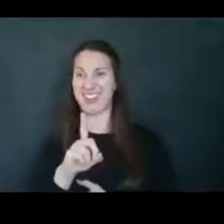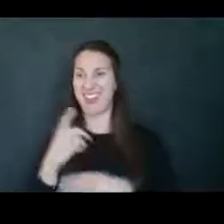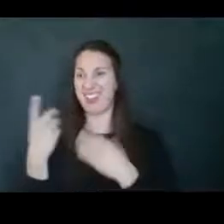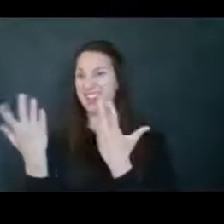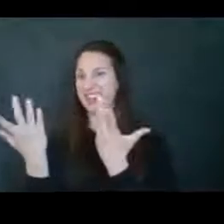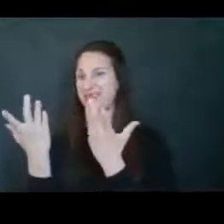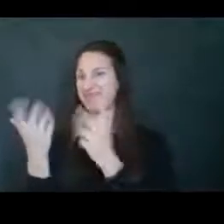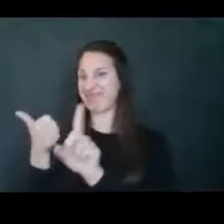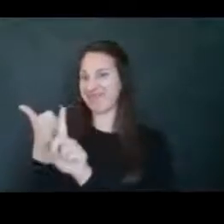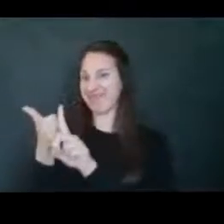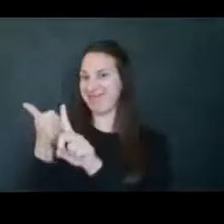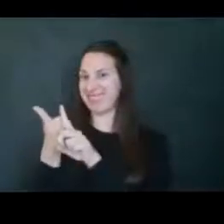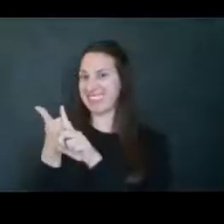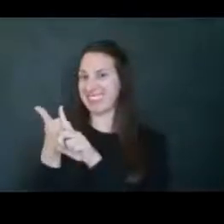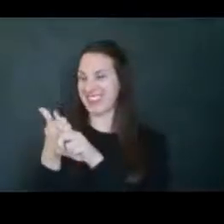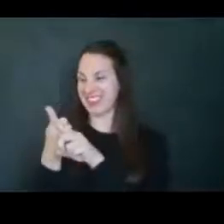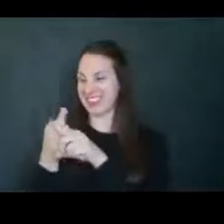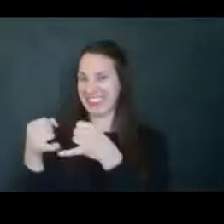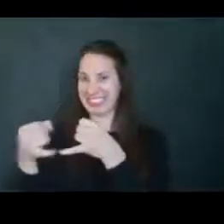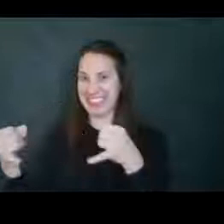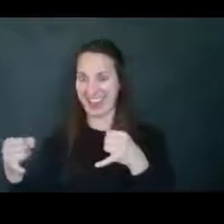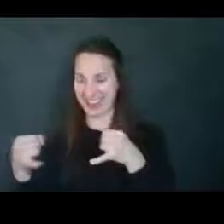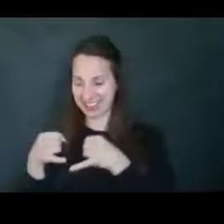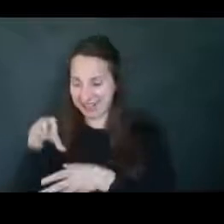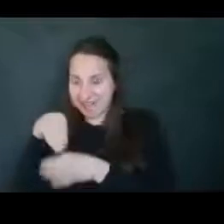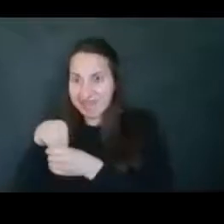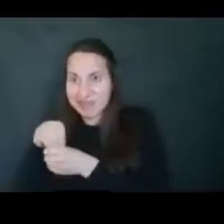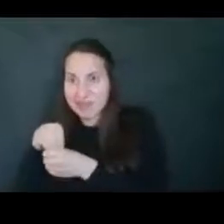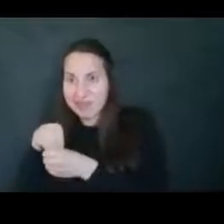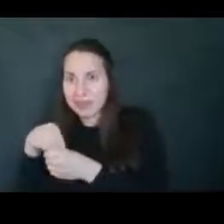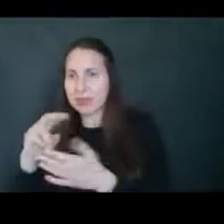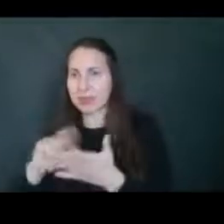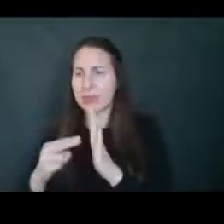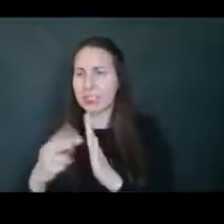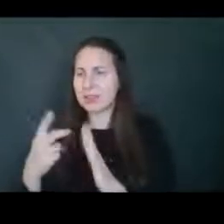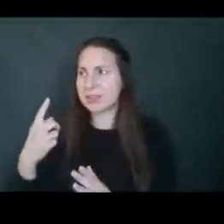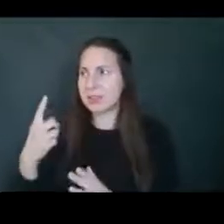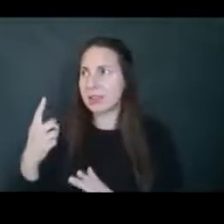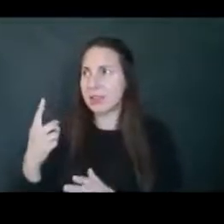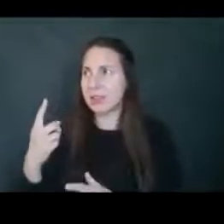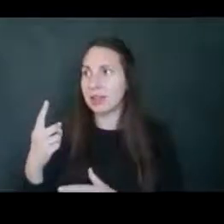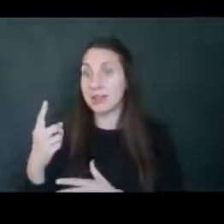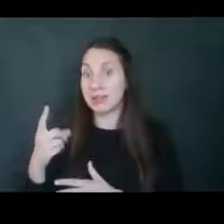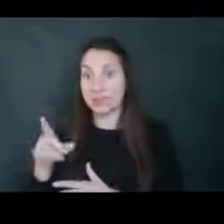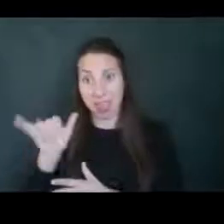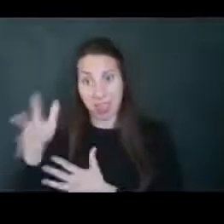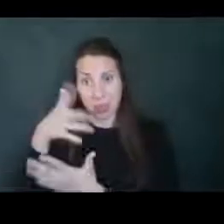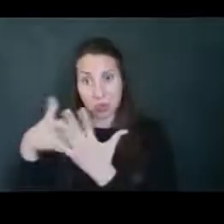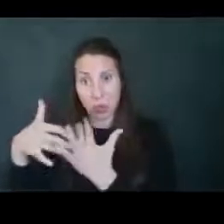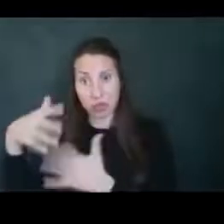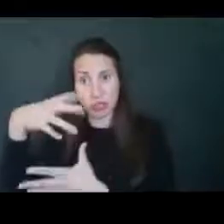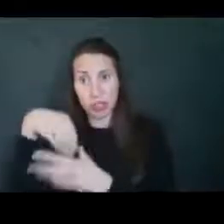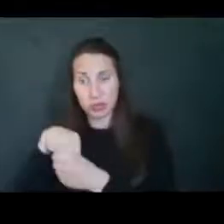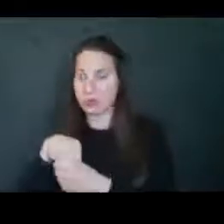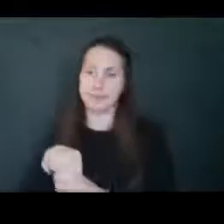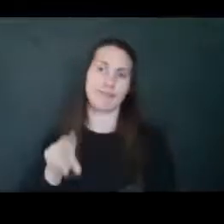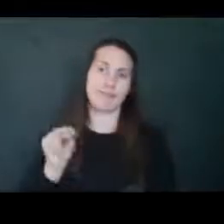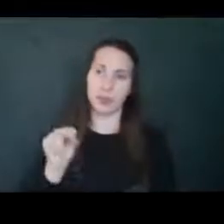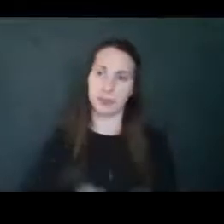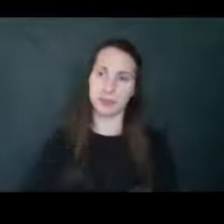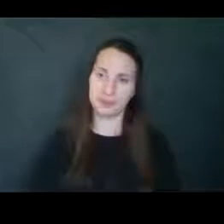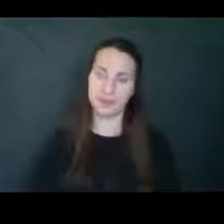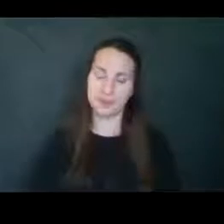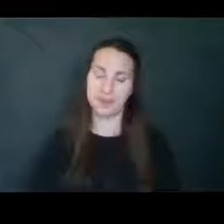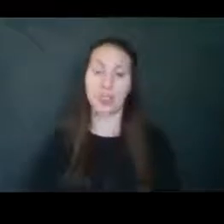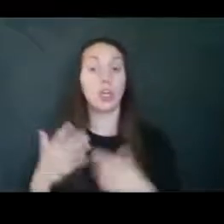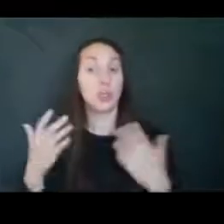larger JCC community. And we understand and recognize that this is not social inclusion. So to share more